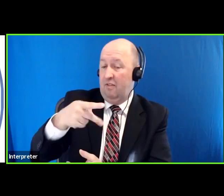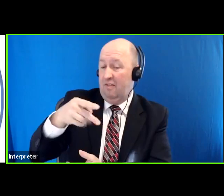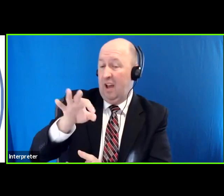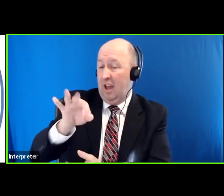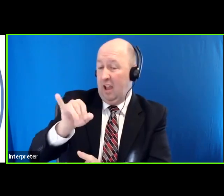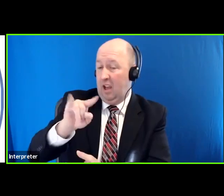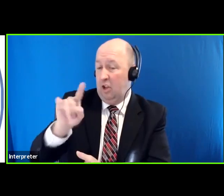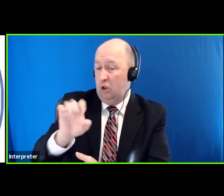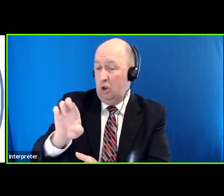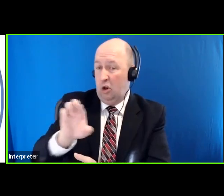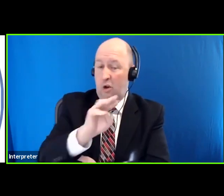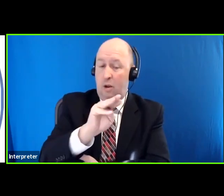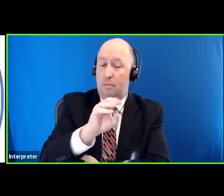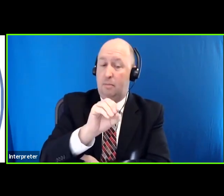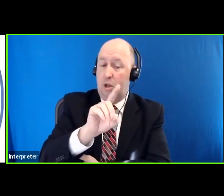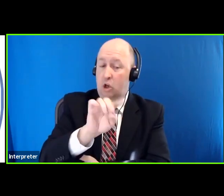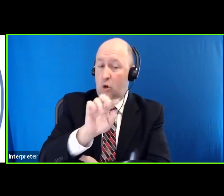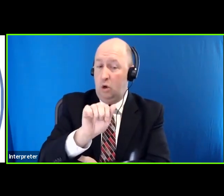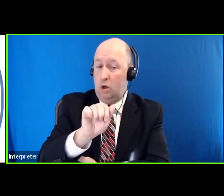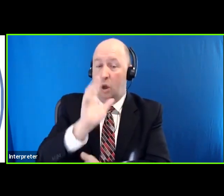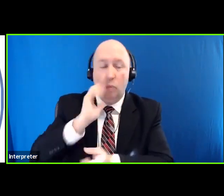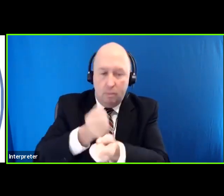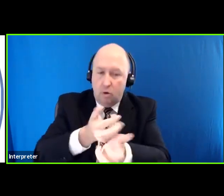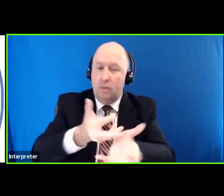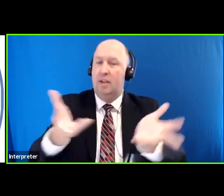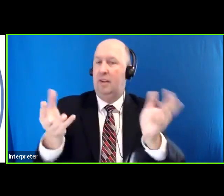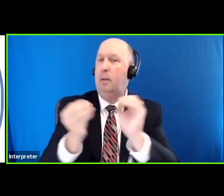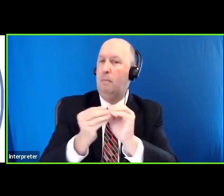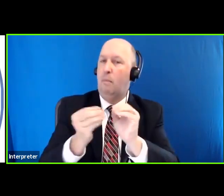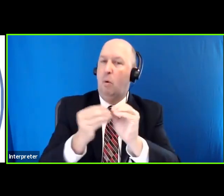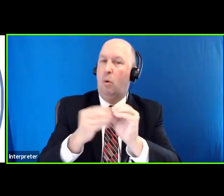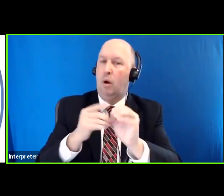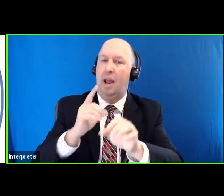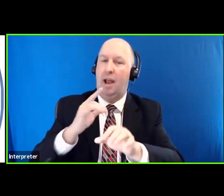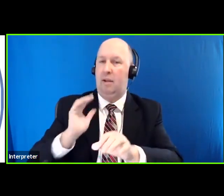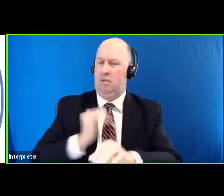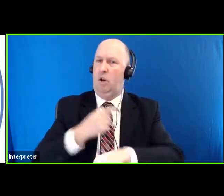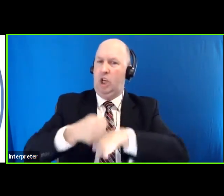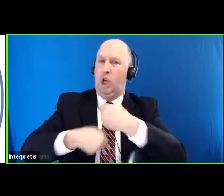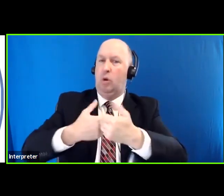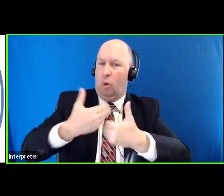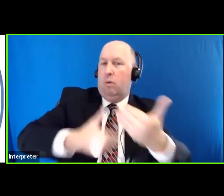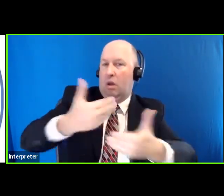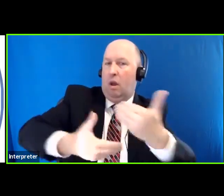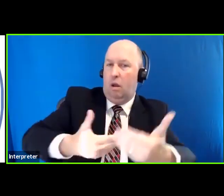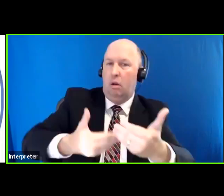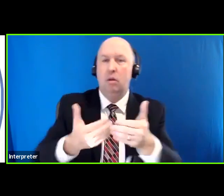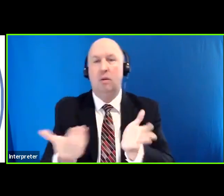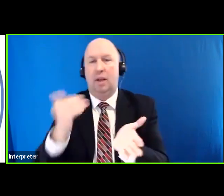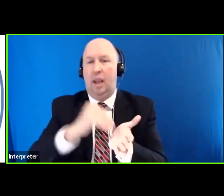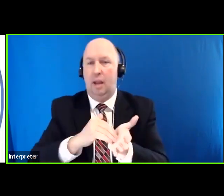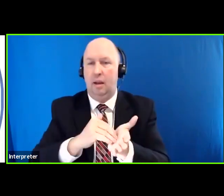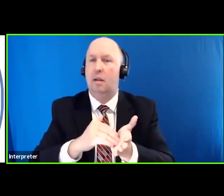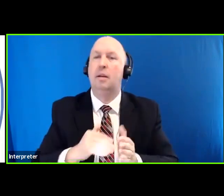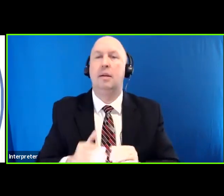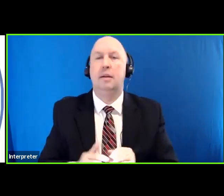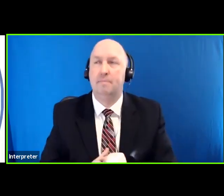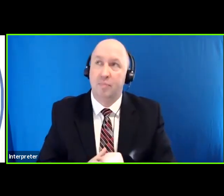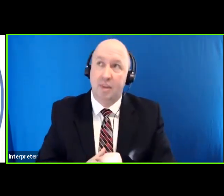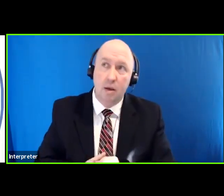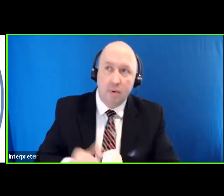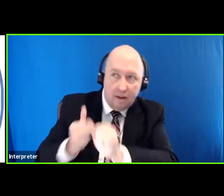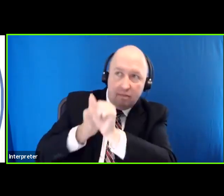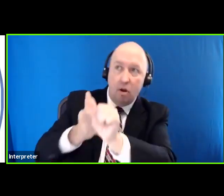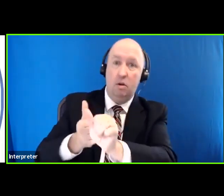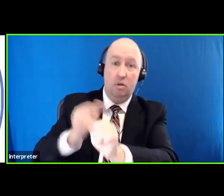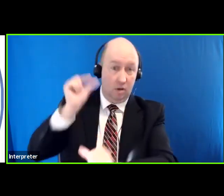doses later on in the year. So again, we just need to make sure that we work through the process that the governor has set up for